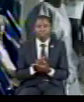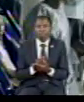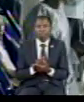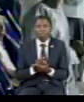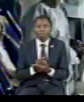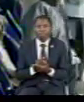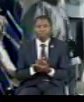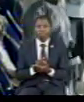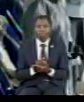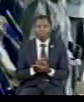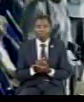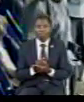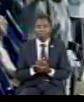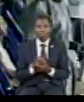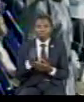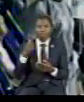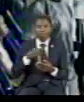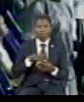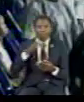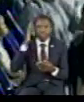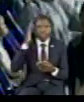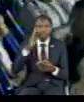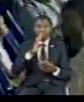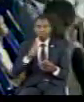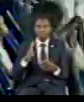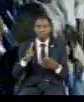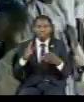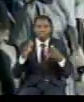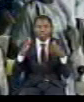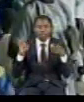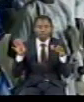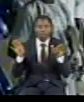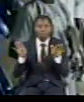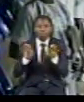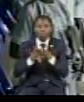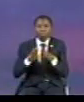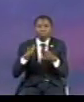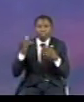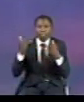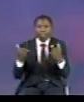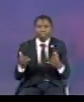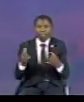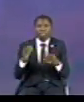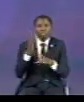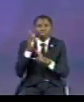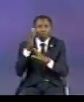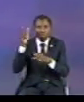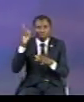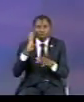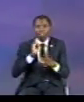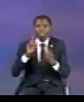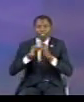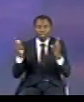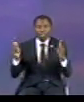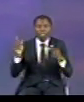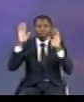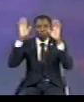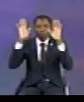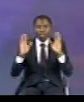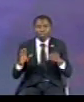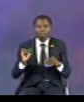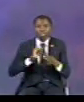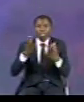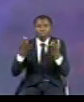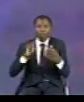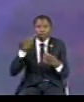We shall be rounding off now. God has been good. God has been great. God has been wonderful. And I want us